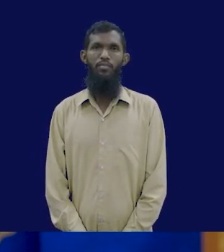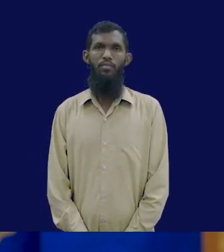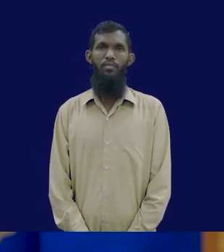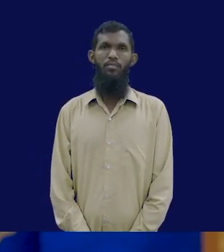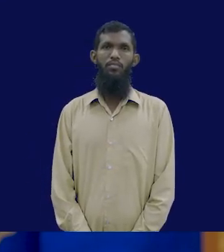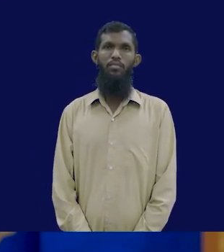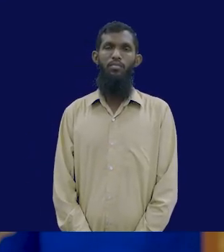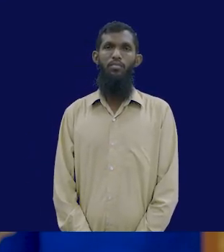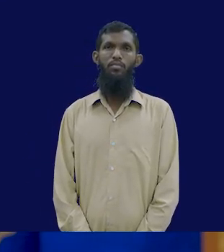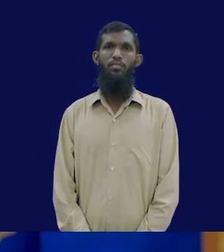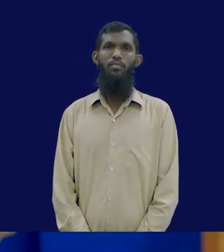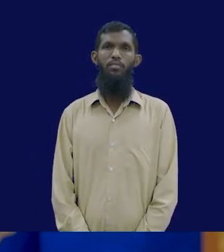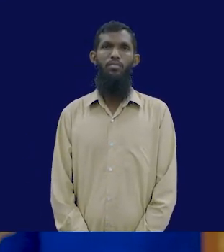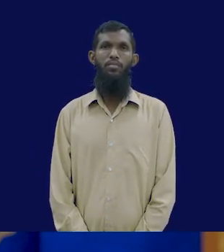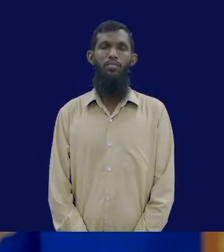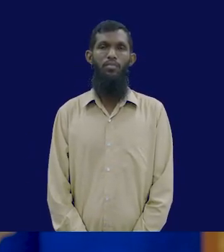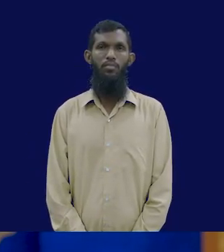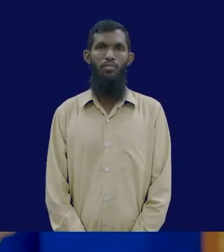who has missed,